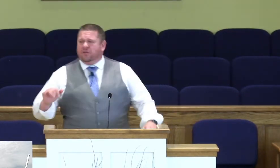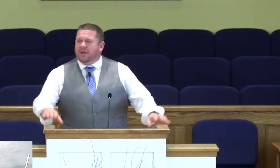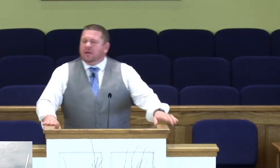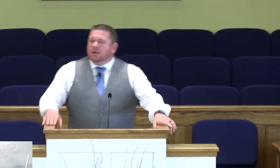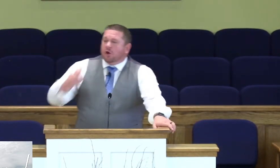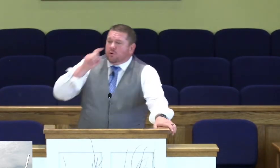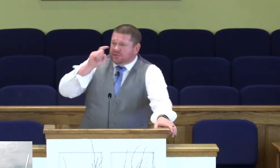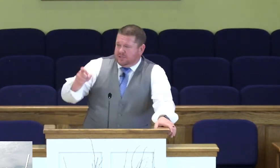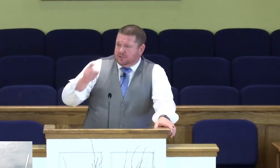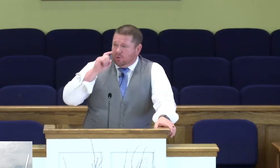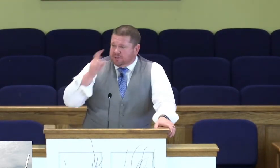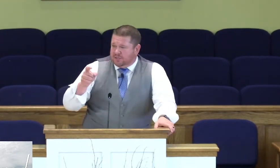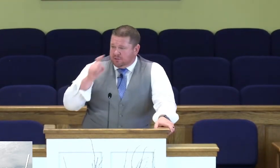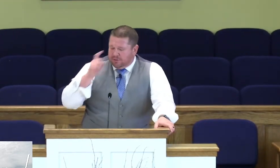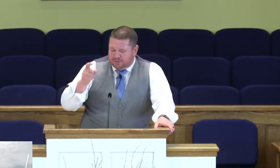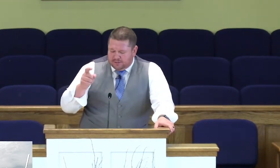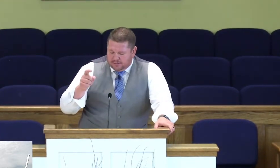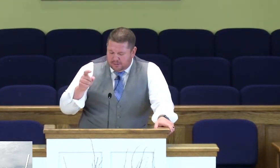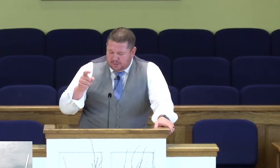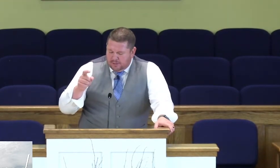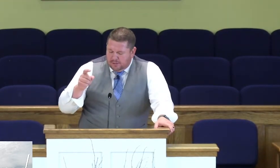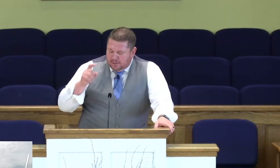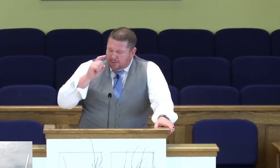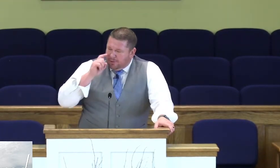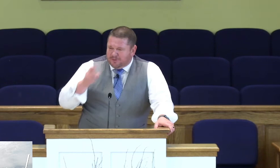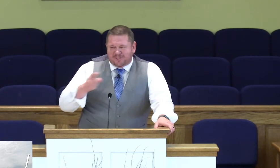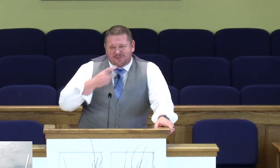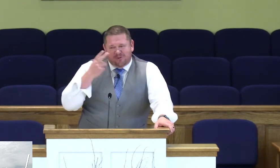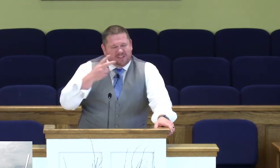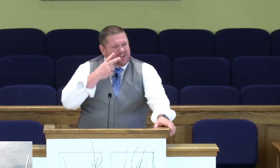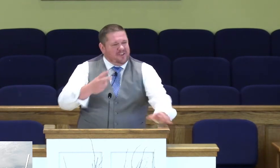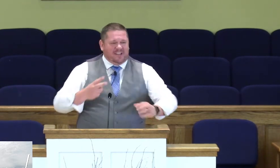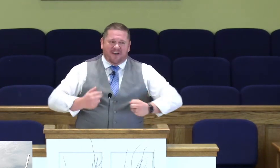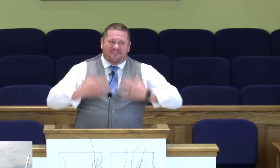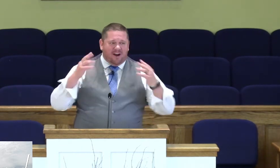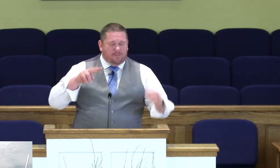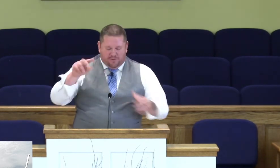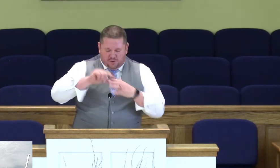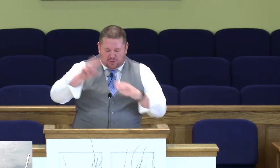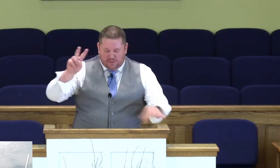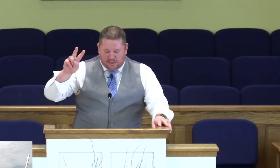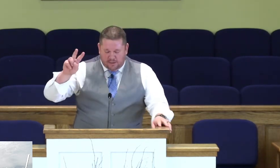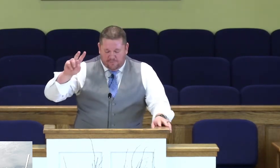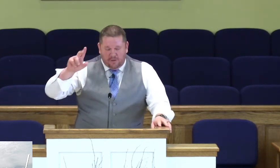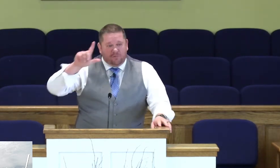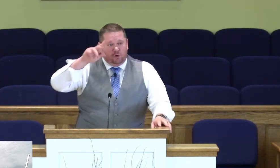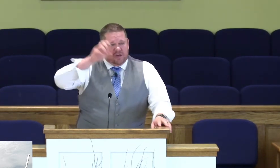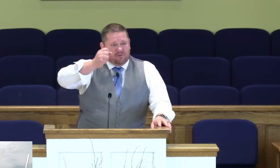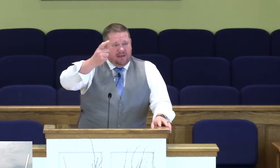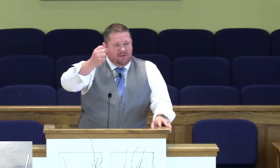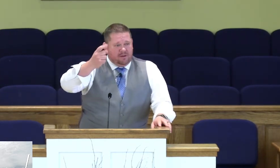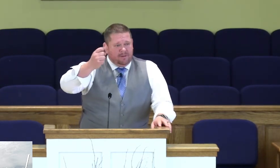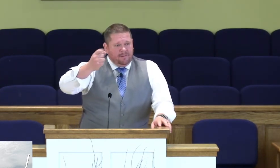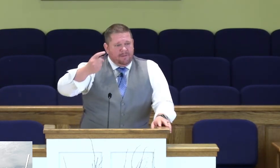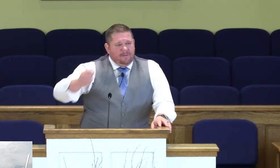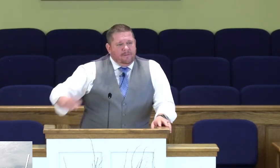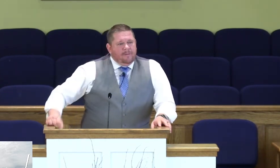how can he do that? Notice this. Notice this truth. I saw this and I got fired up. Look at verse 2 again of Luke chapter